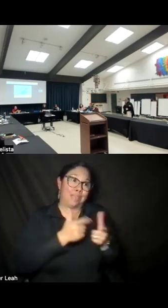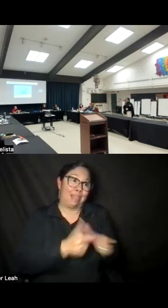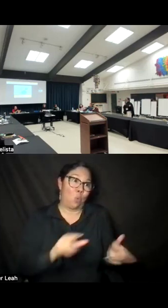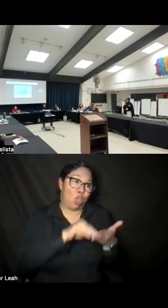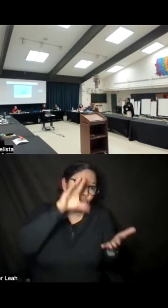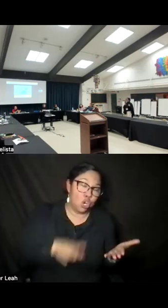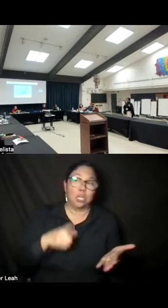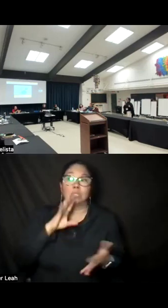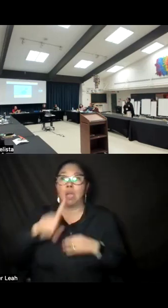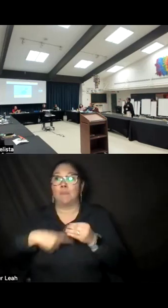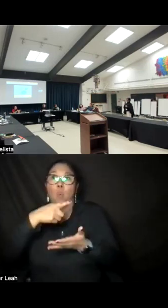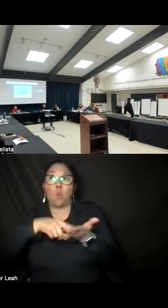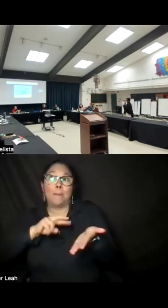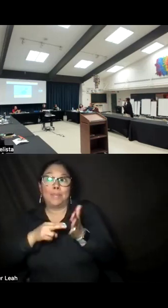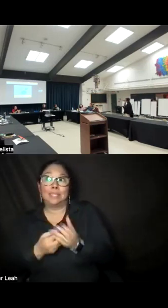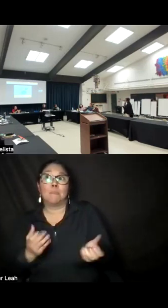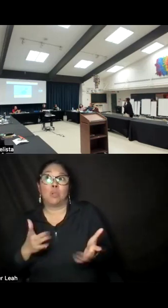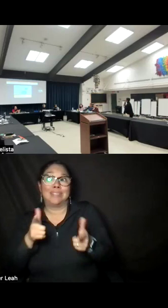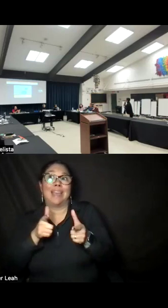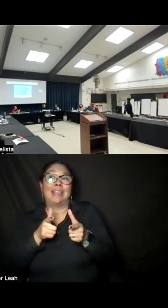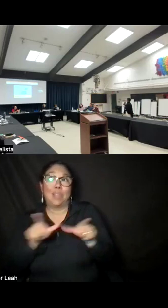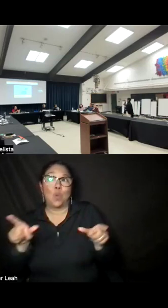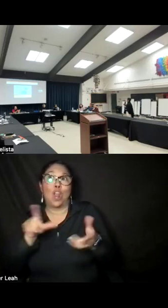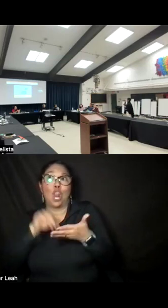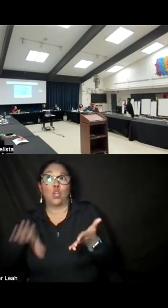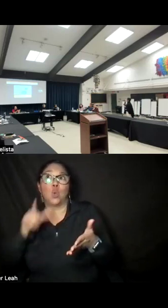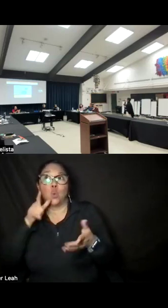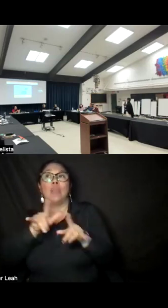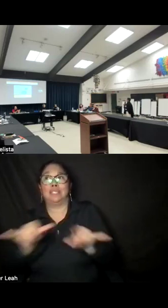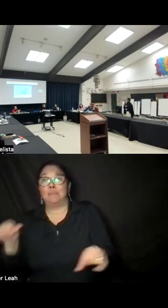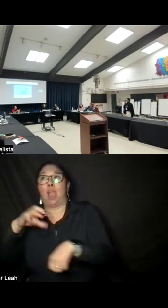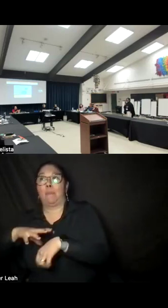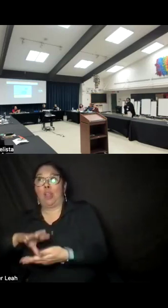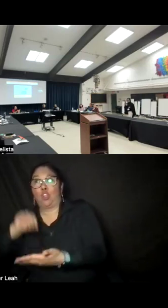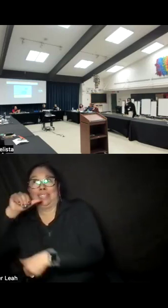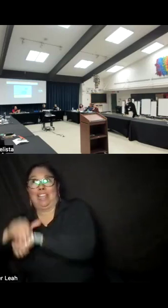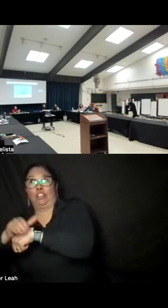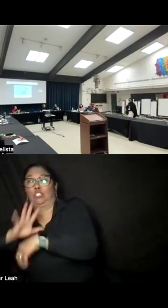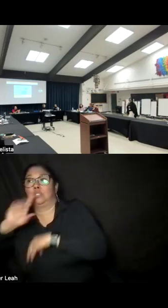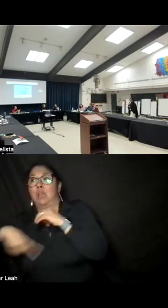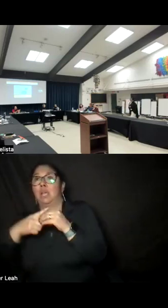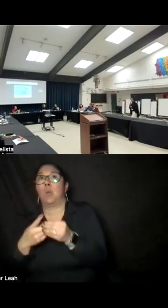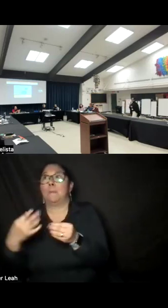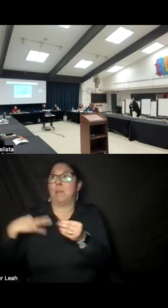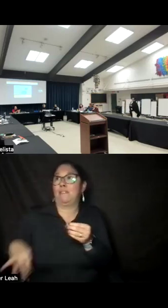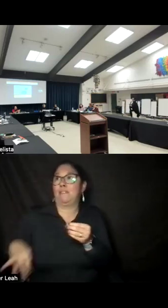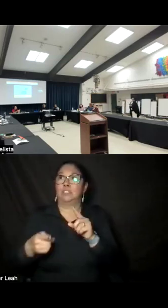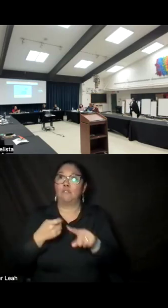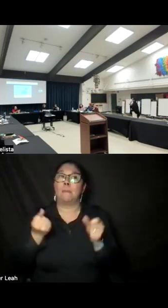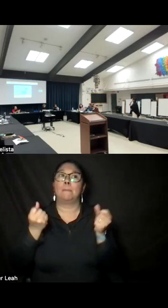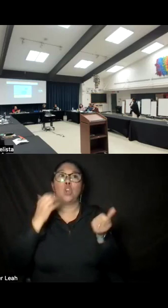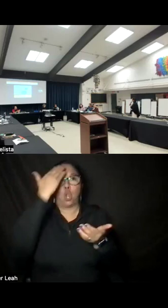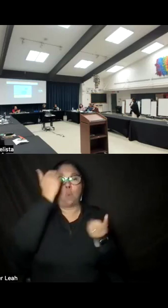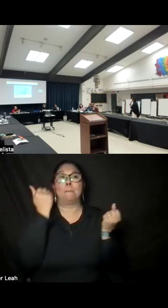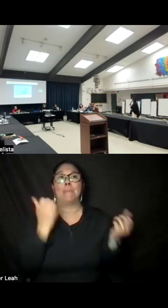a multilingual learner who's also an English learner, and also talking about all of the benefits of multilingualism. And then